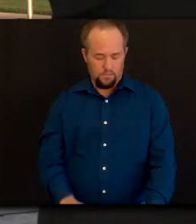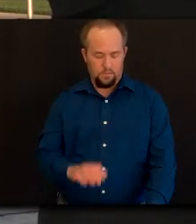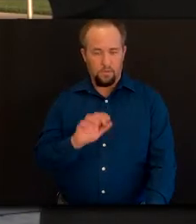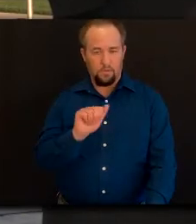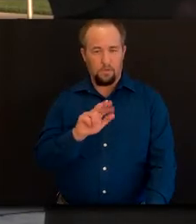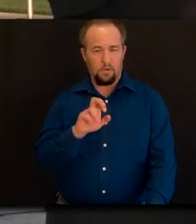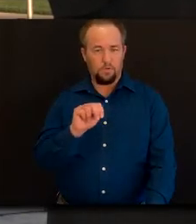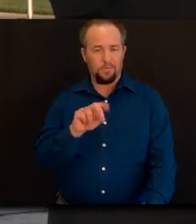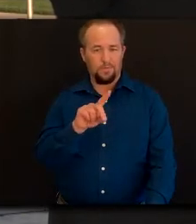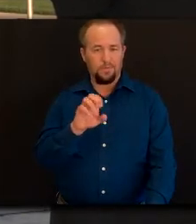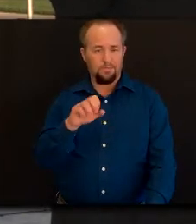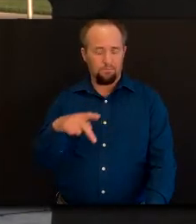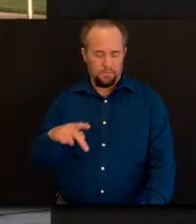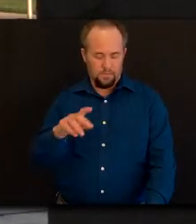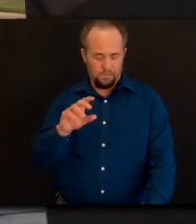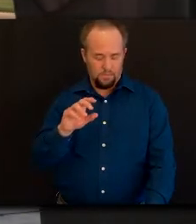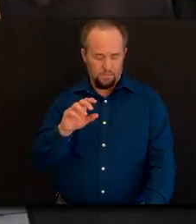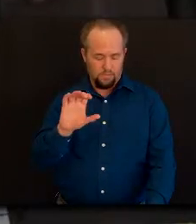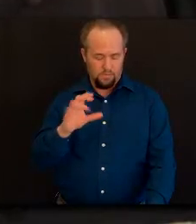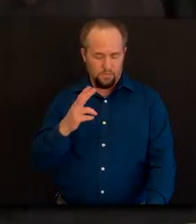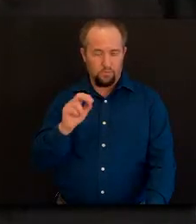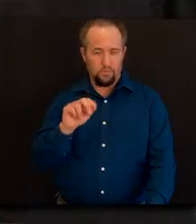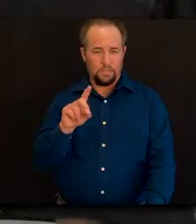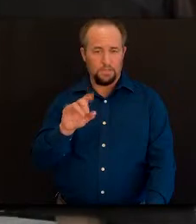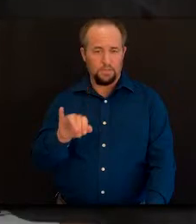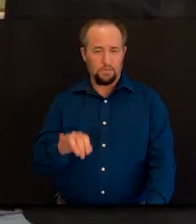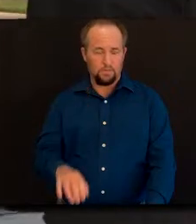Aaron Deep Singh Chandy.